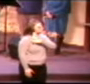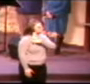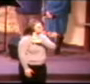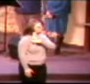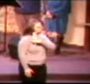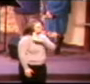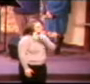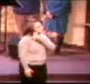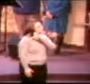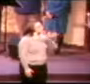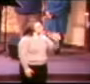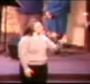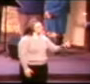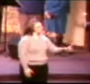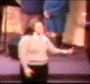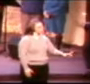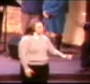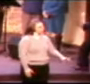us.